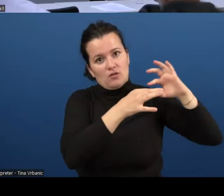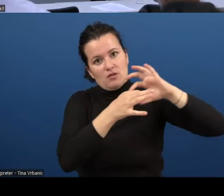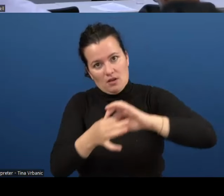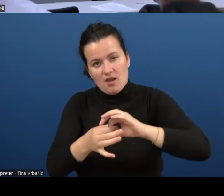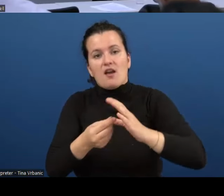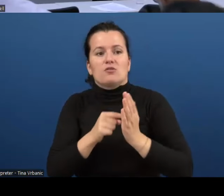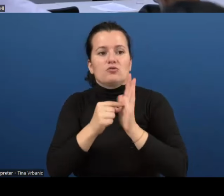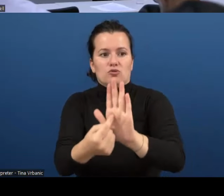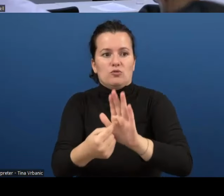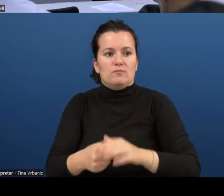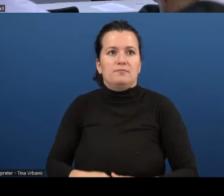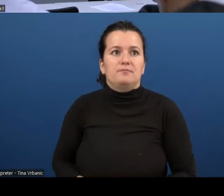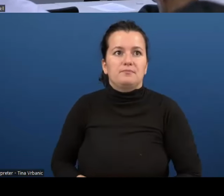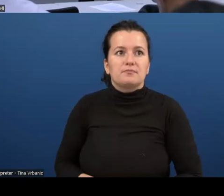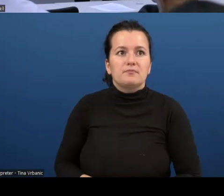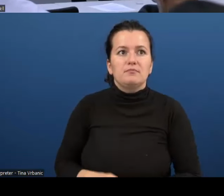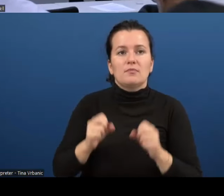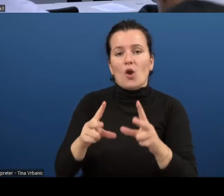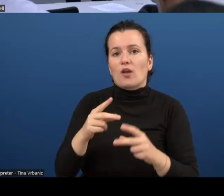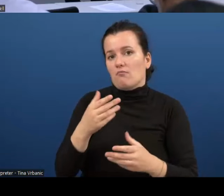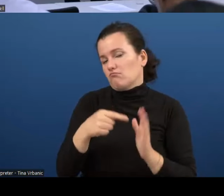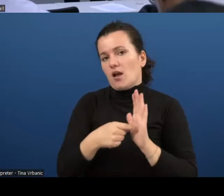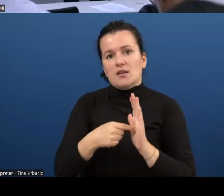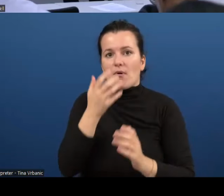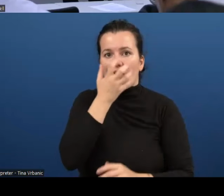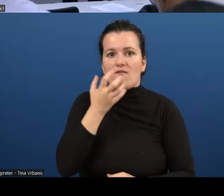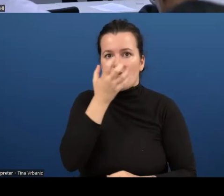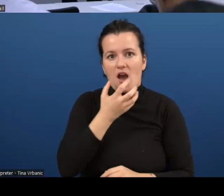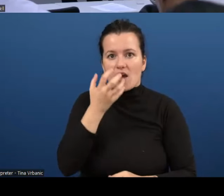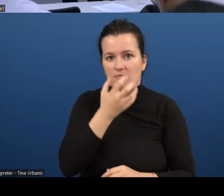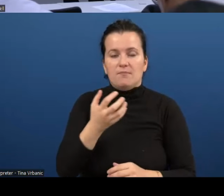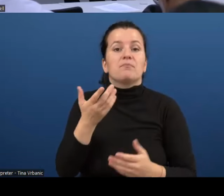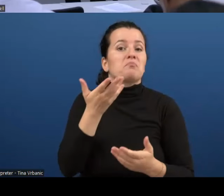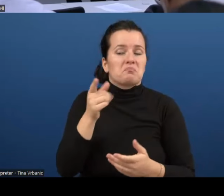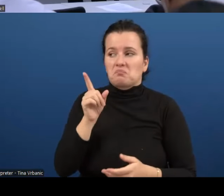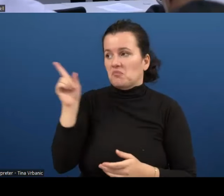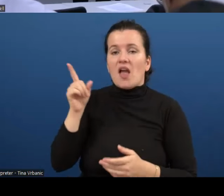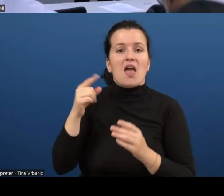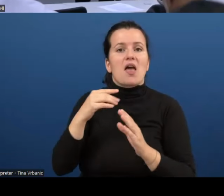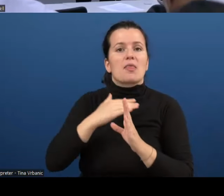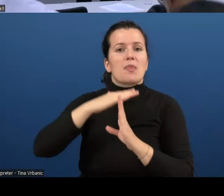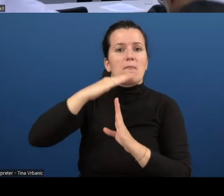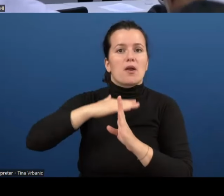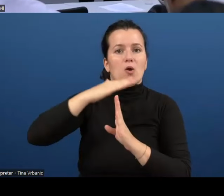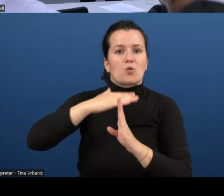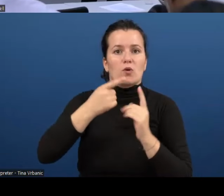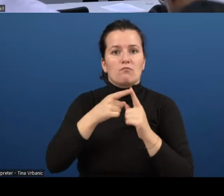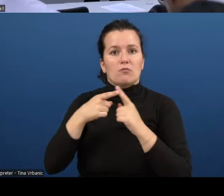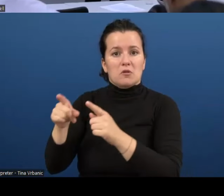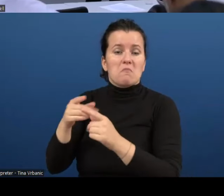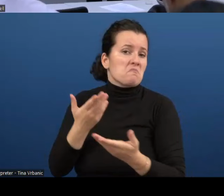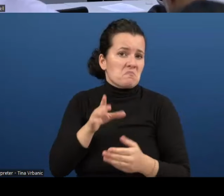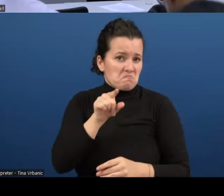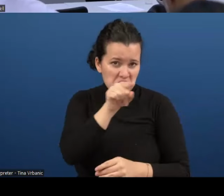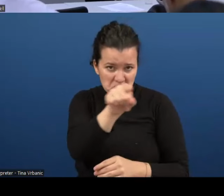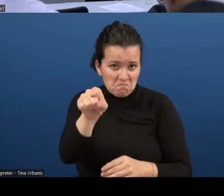are three, well, let's call it buttons of different temperatures, but you could also try it yourself, and I really think